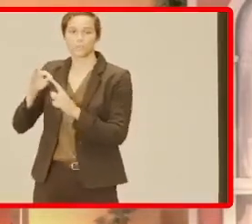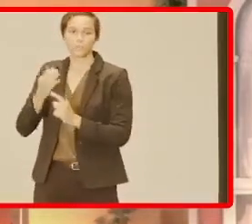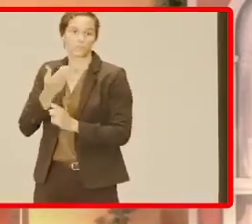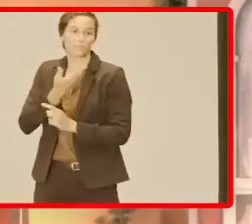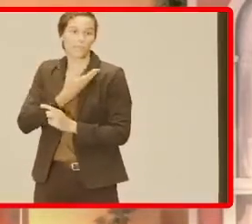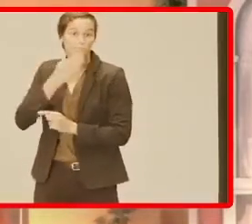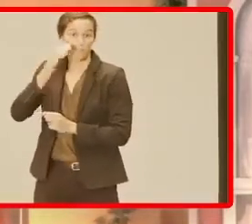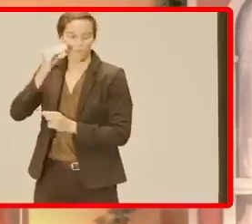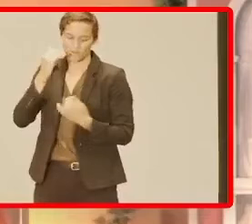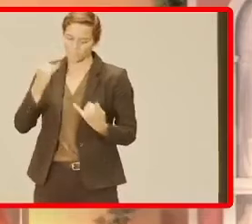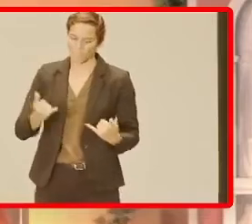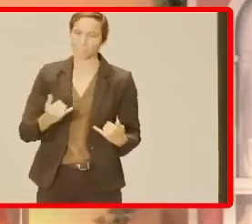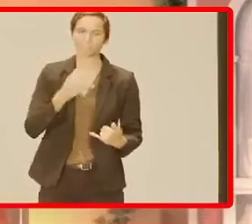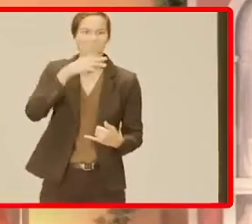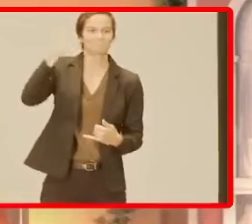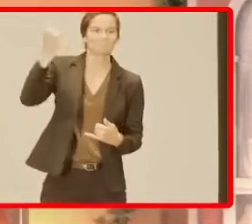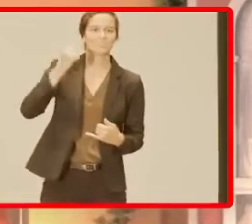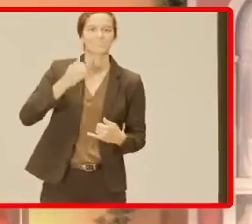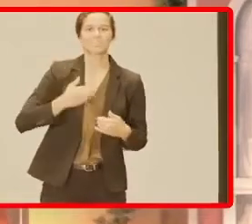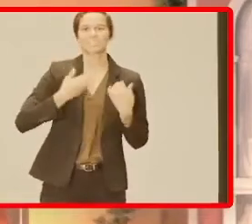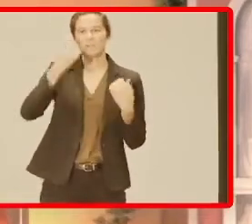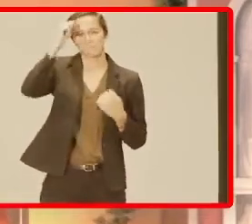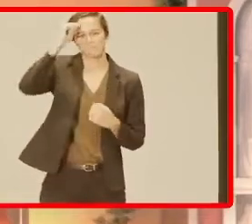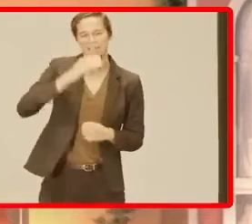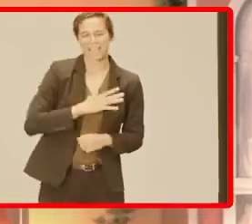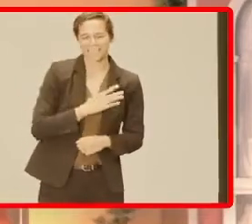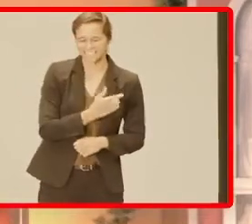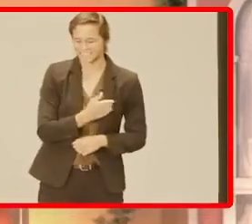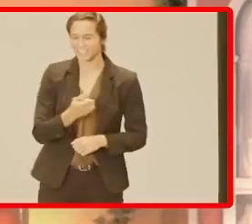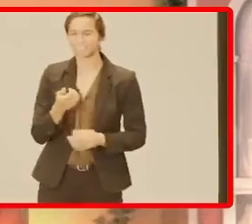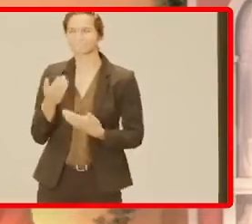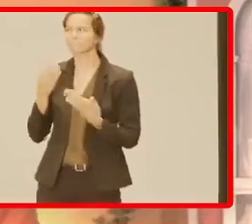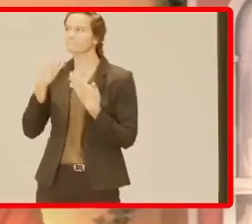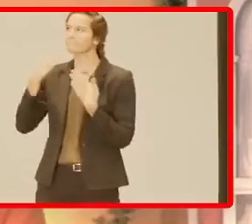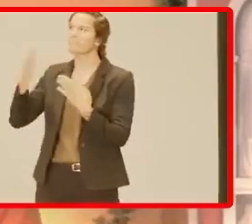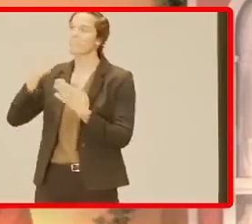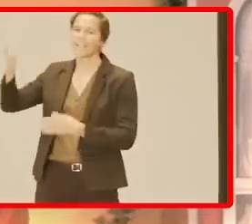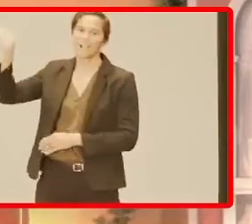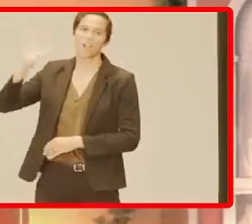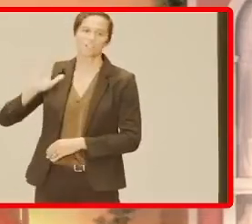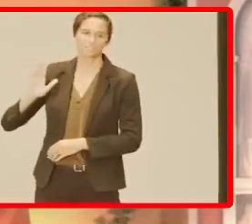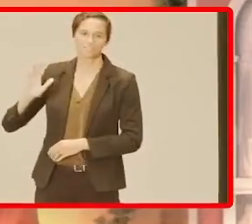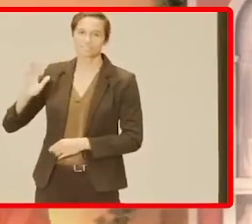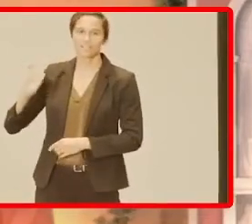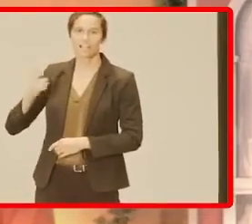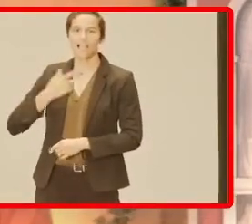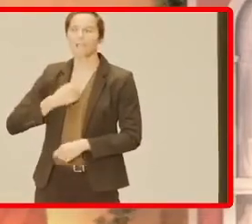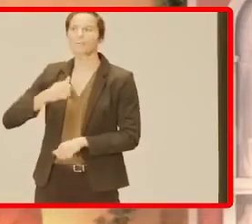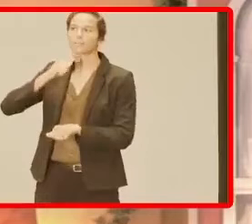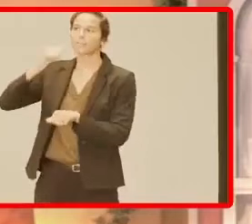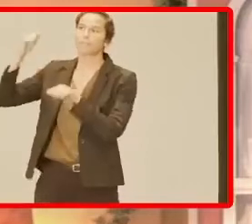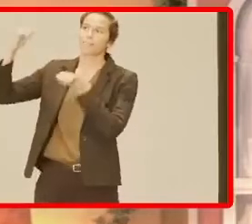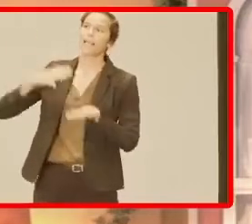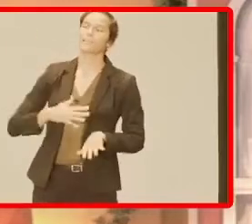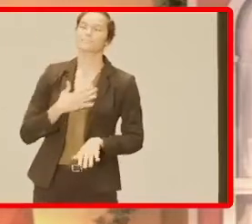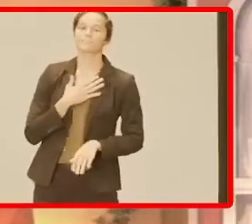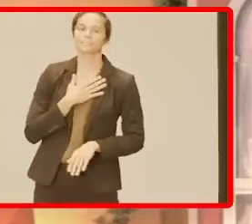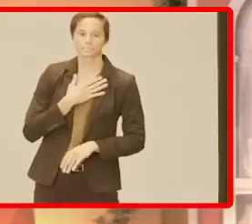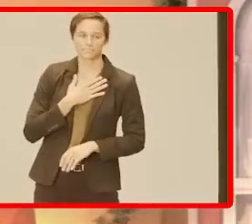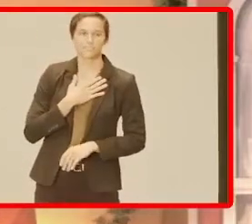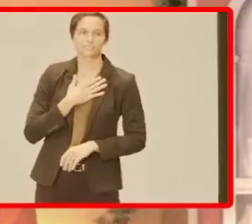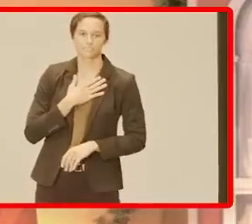young man, I thank God that I was so blessed to